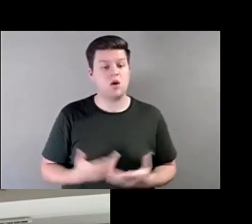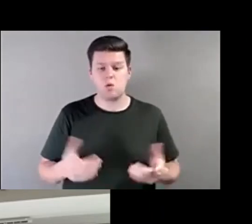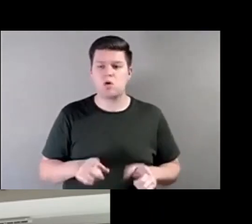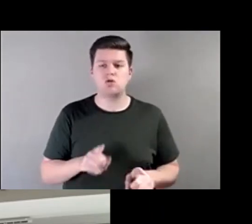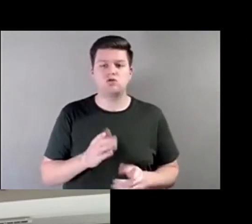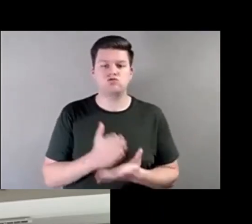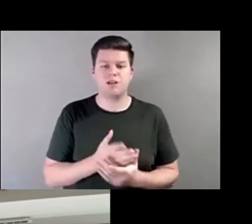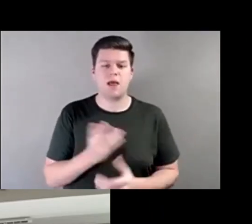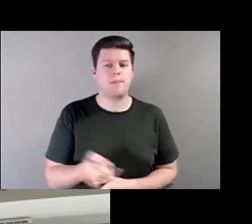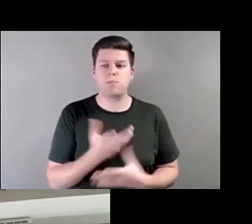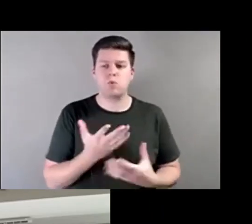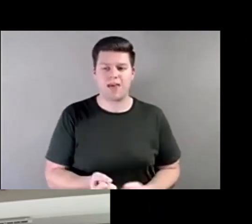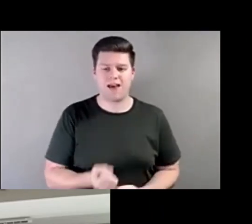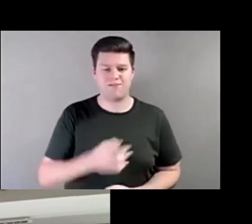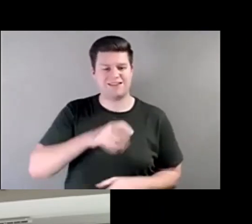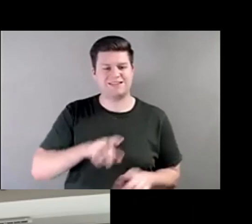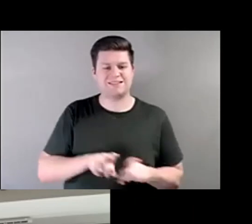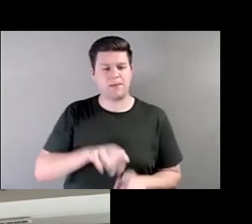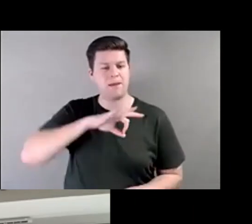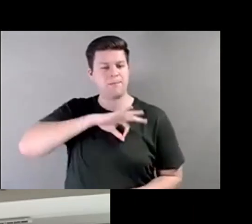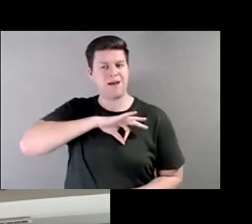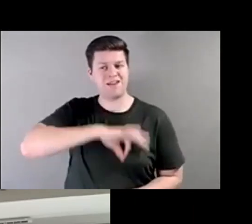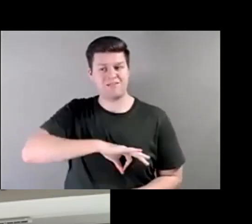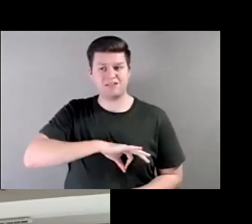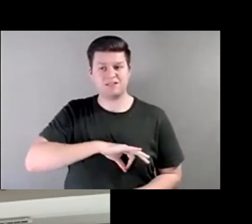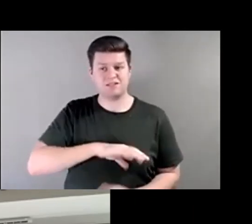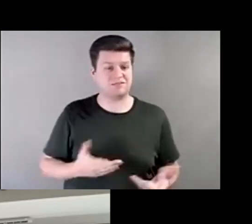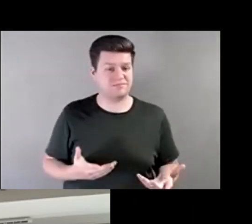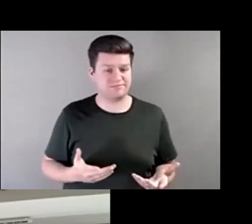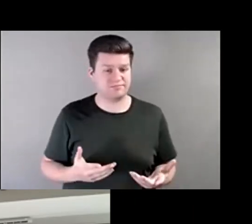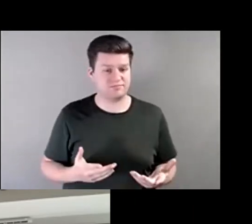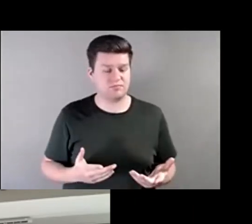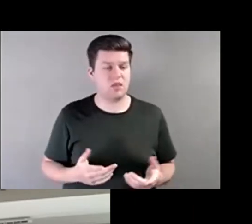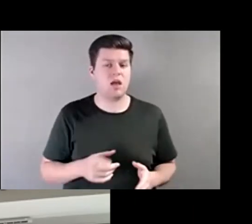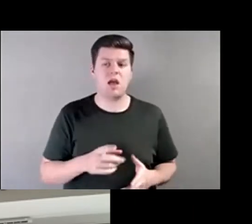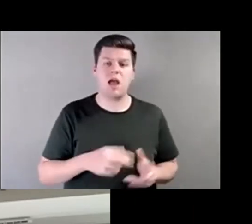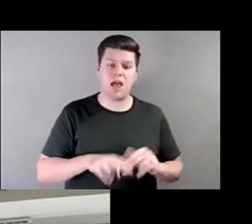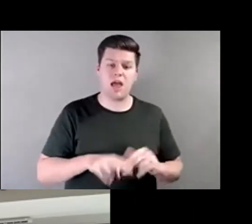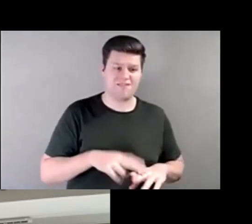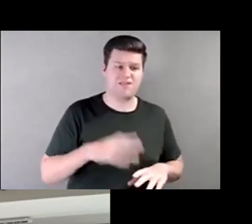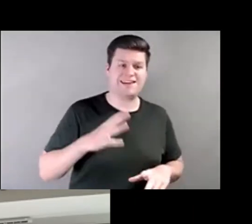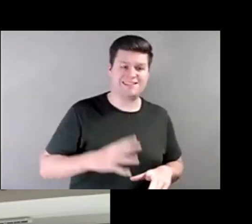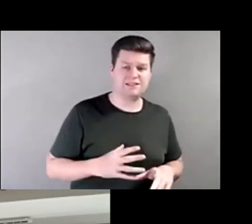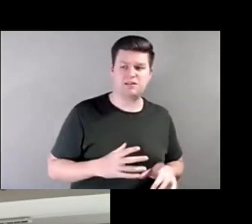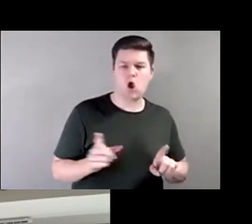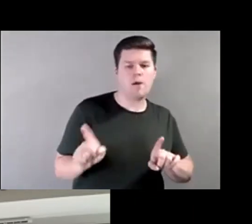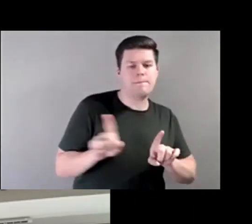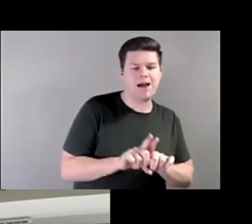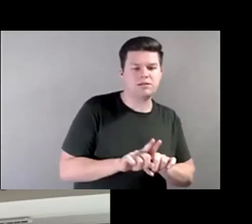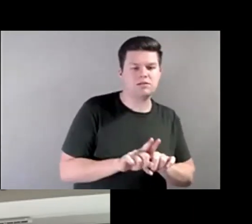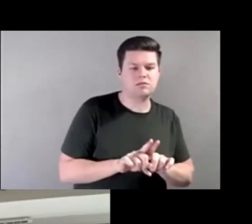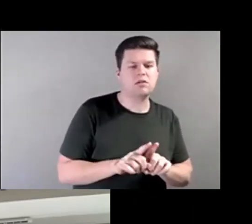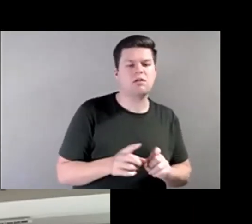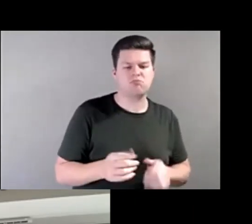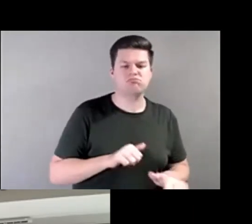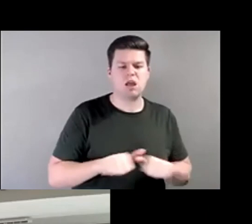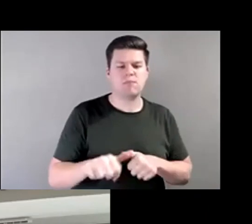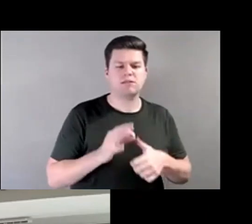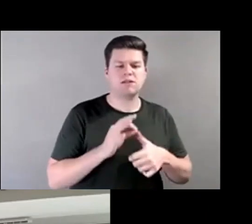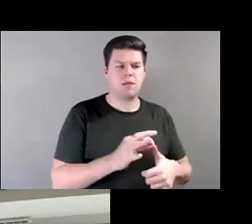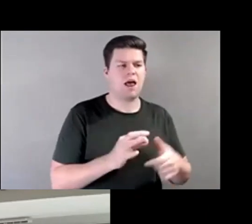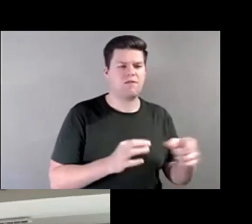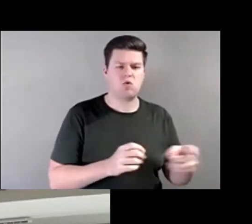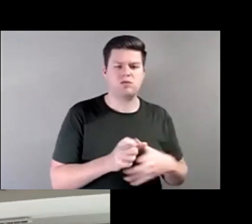benefits aside from if you think that you need a companion. If the nature of your disability is such that it would qualify you for